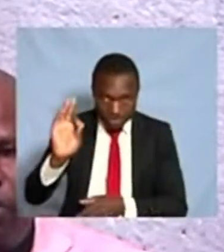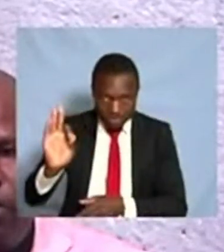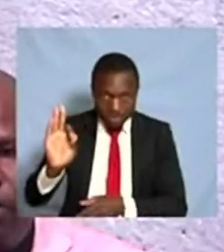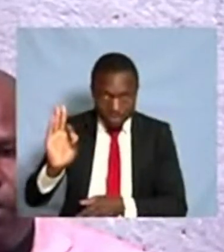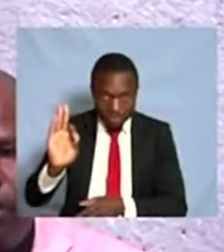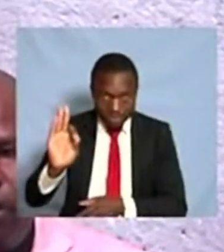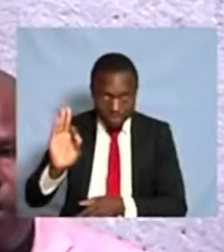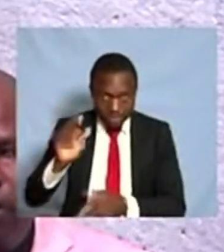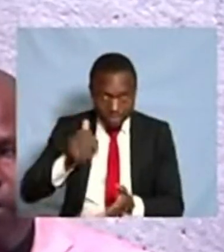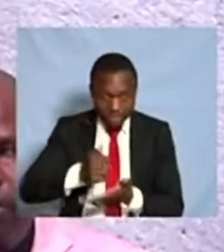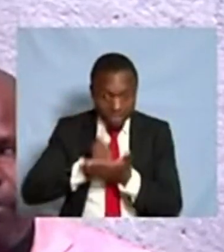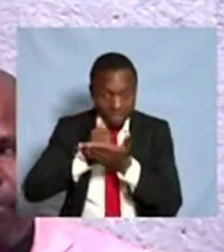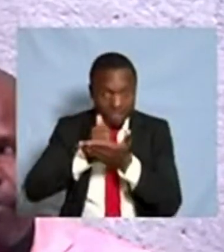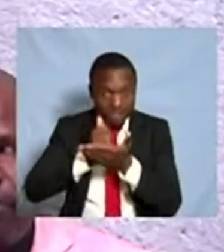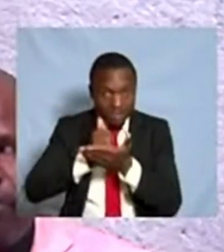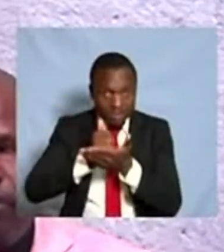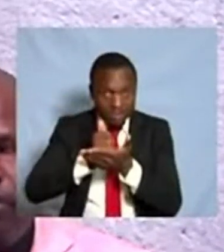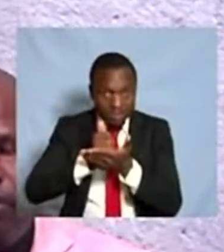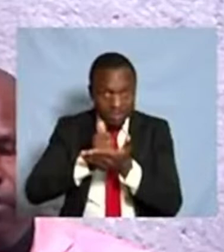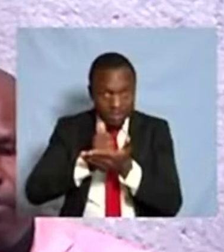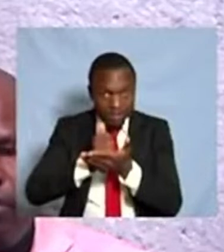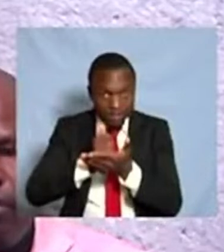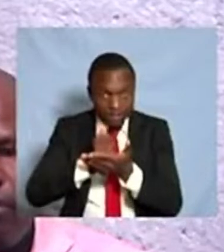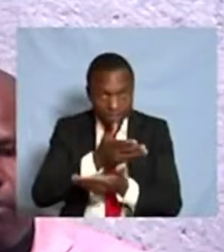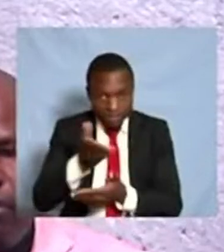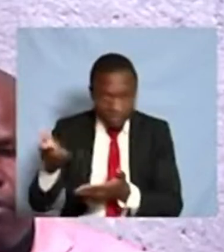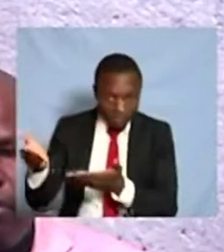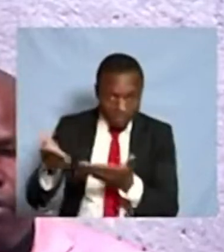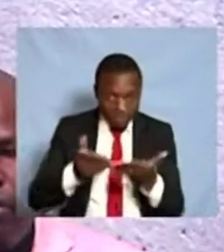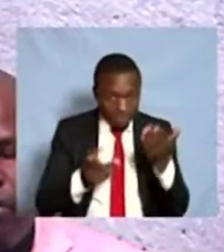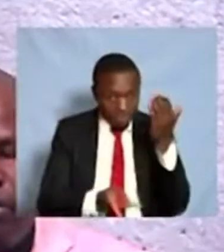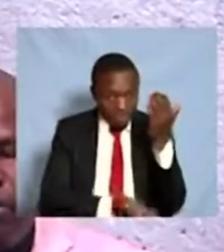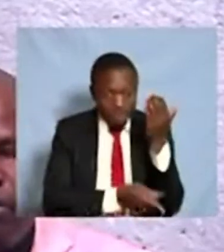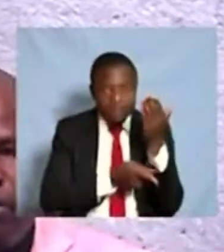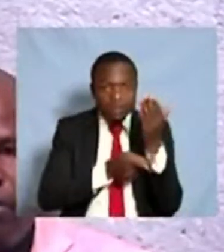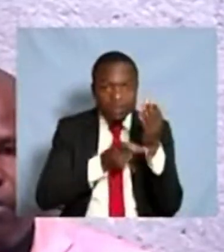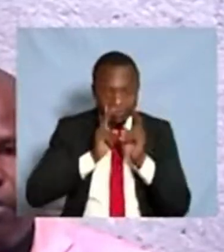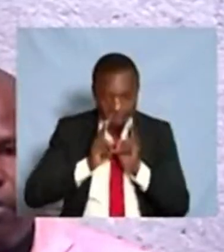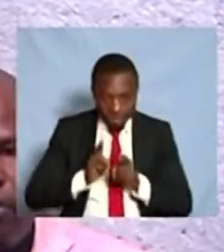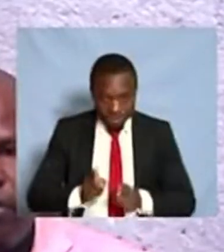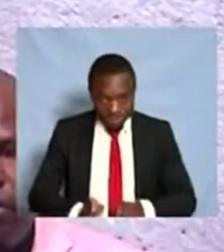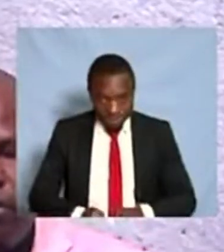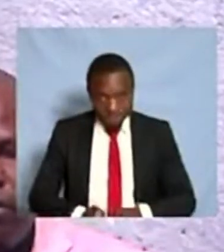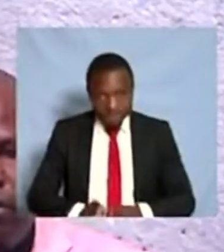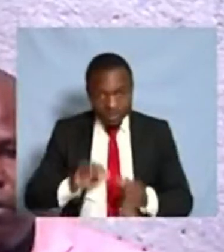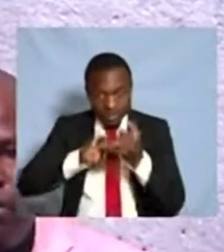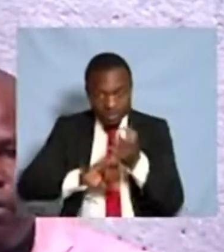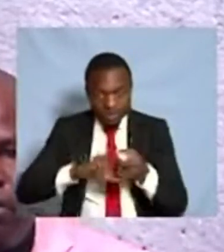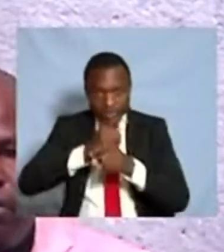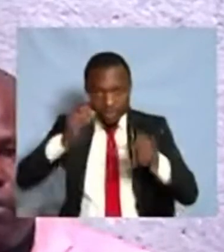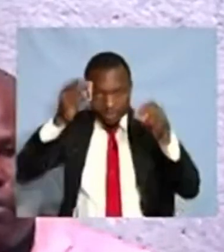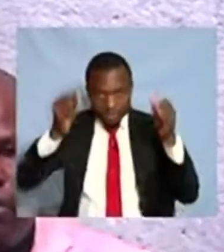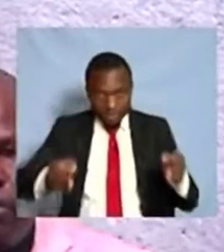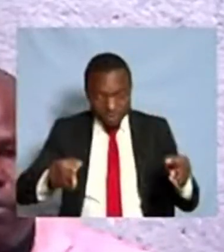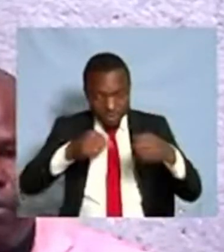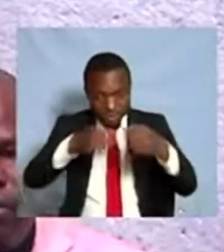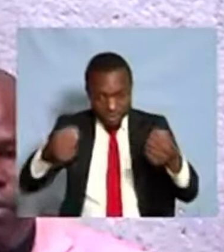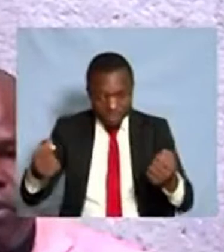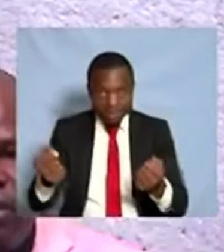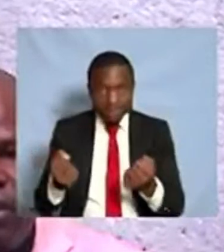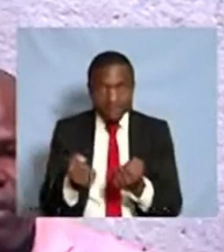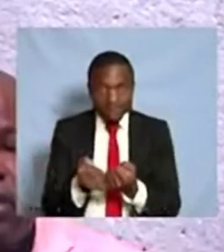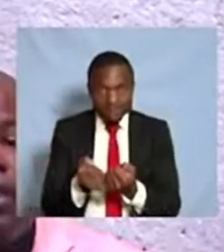CDF, is helping to foster human dignity, equity, and social justice in our society.